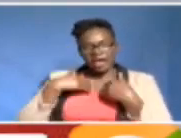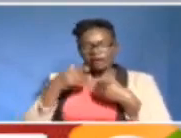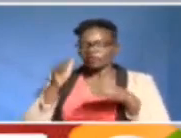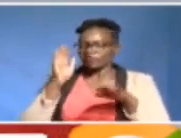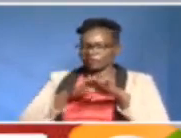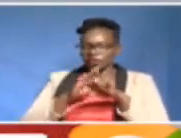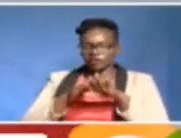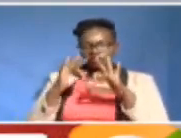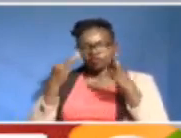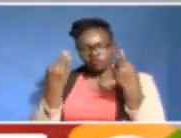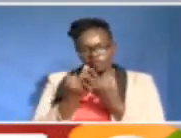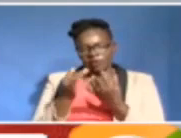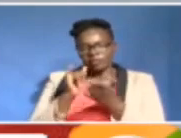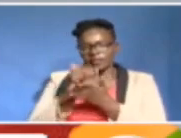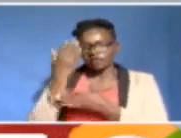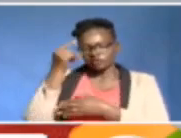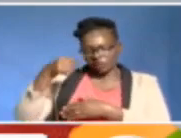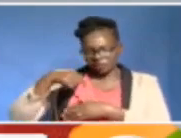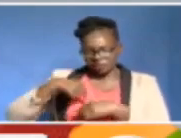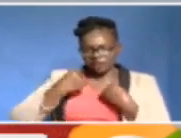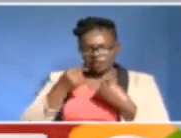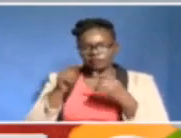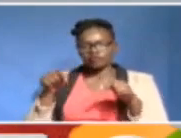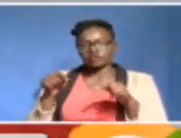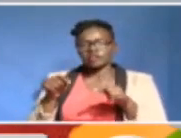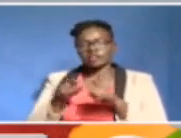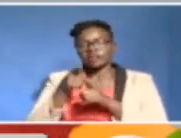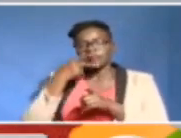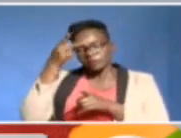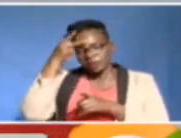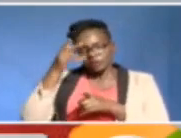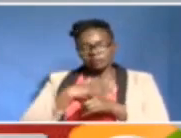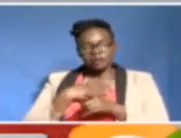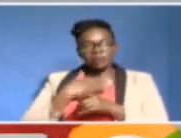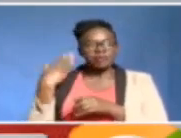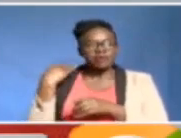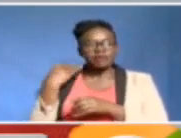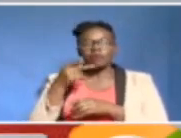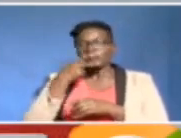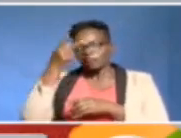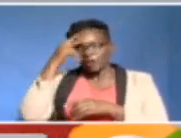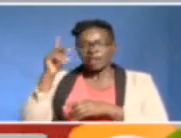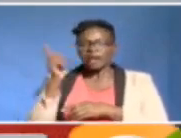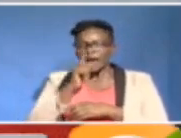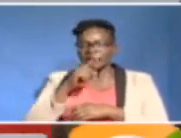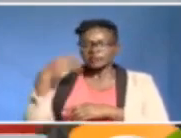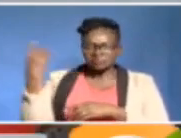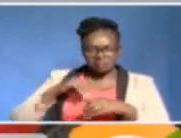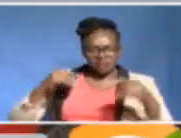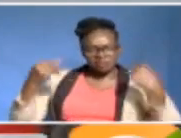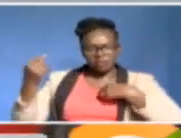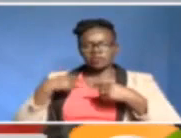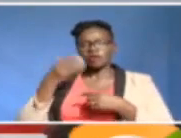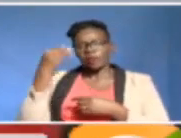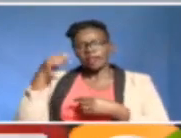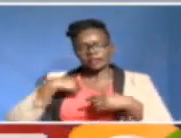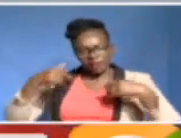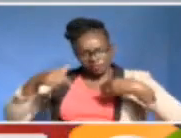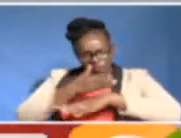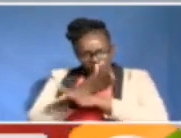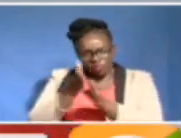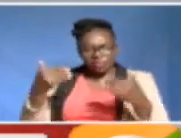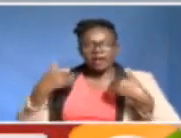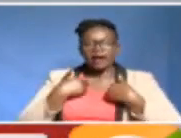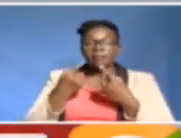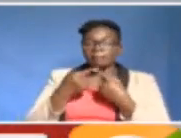because that's why I am where I am, and I thank my parents for doing that. At the time, I thought they were very harsh. I used to even be beaten all the time because I was very naughty. But at the end of the day,